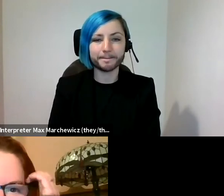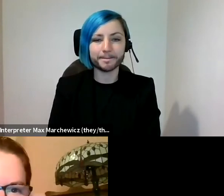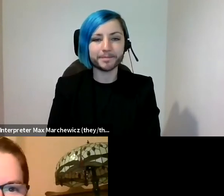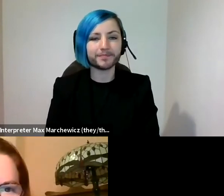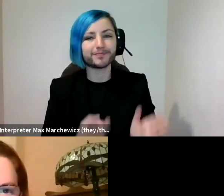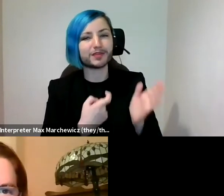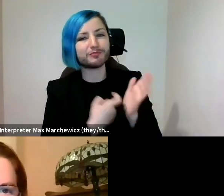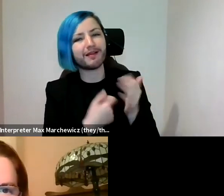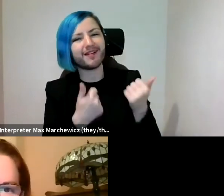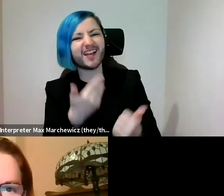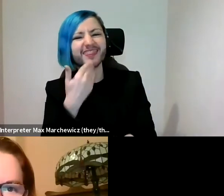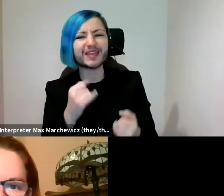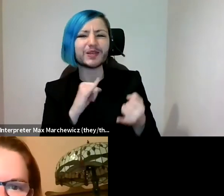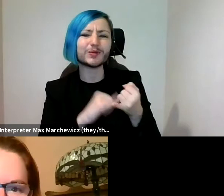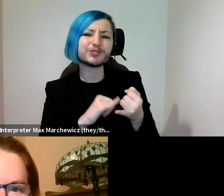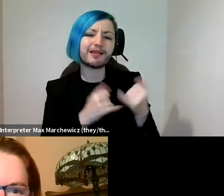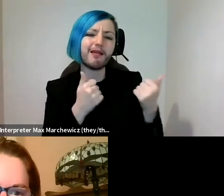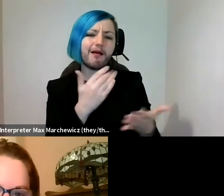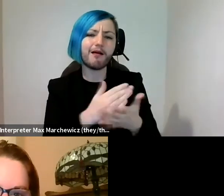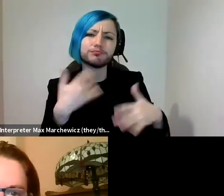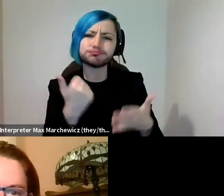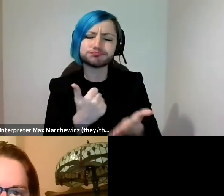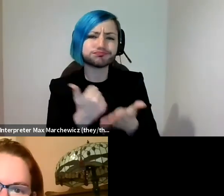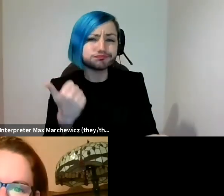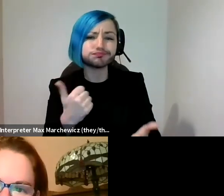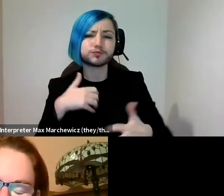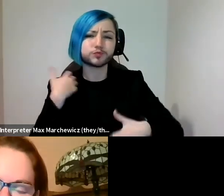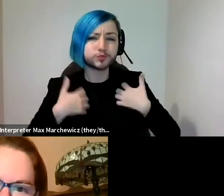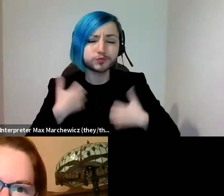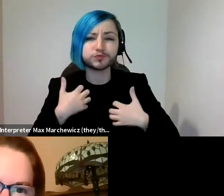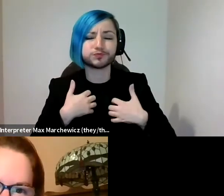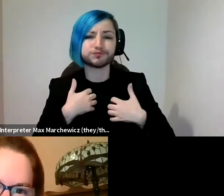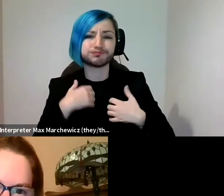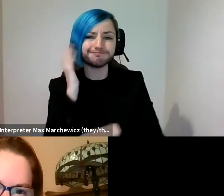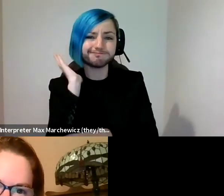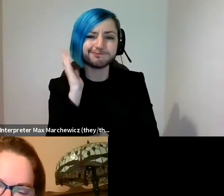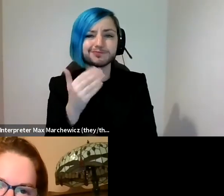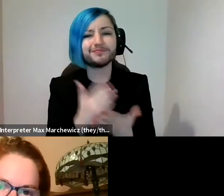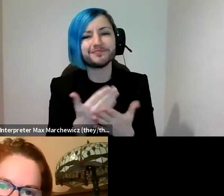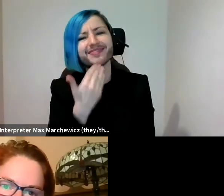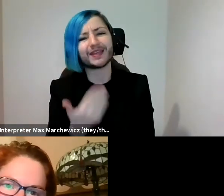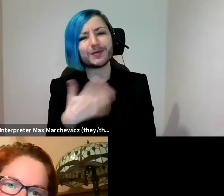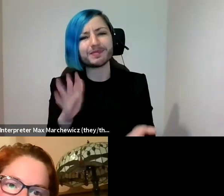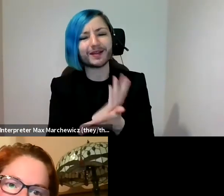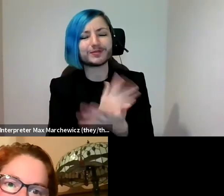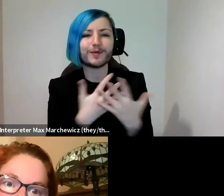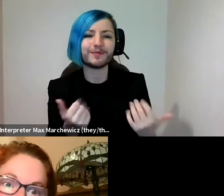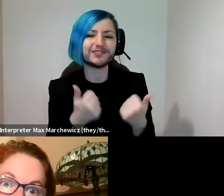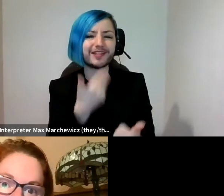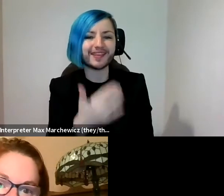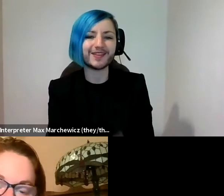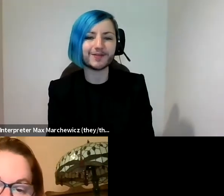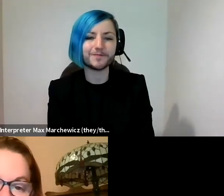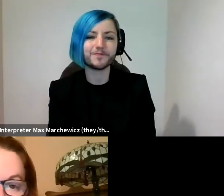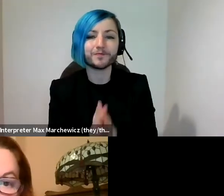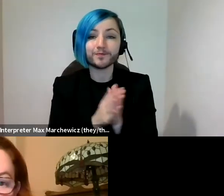Thank you so much, Sheila. That was a really brilliant, exciting and fascinating talk. I really, really enjoyed that, so thank you. So now